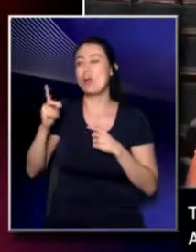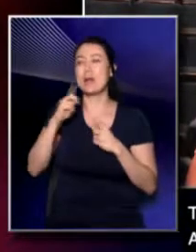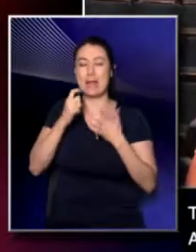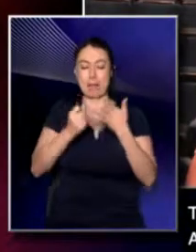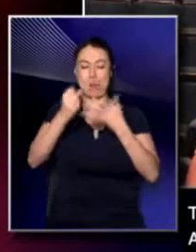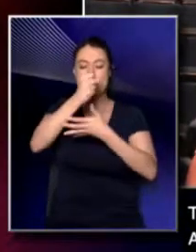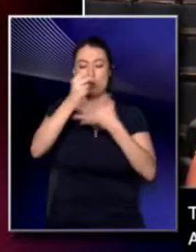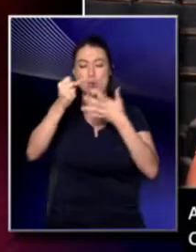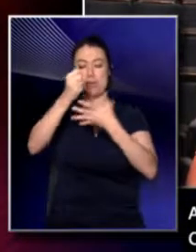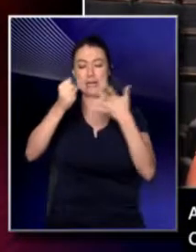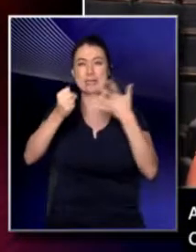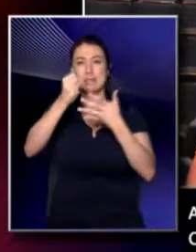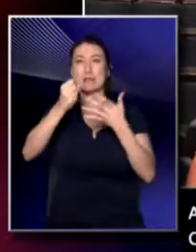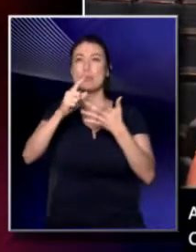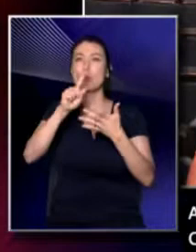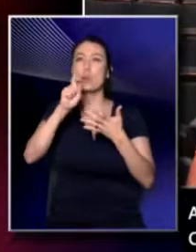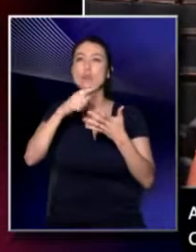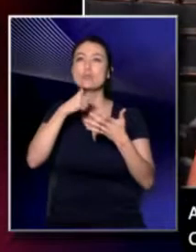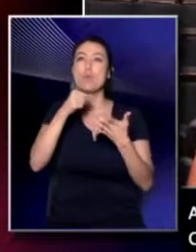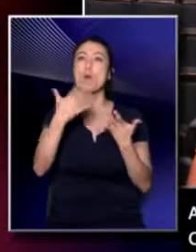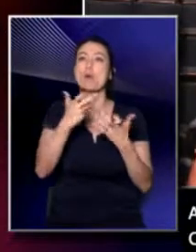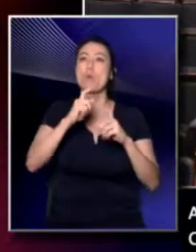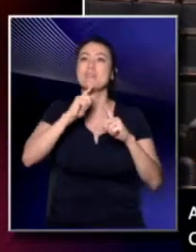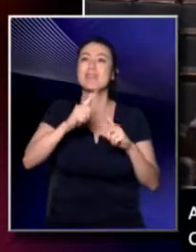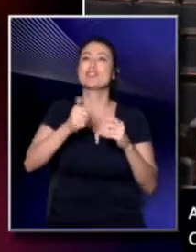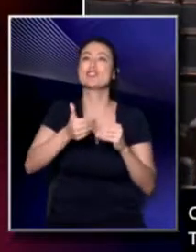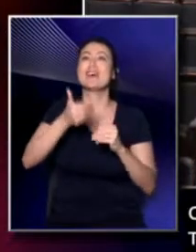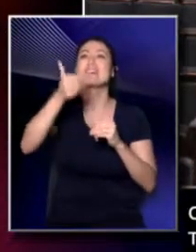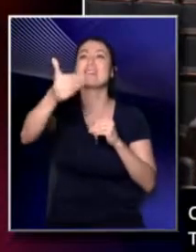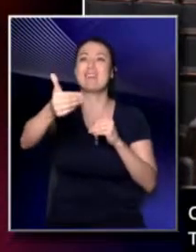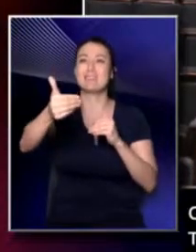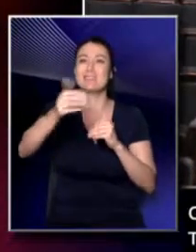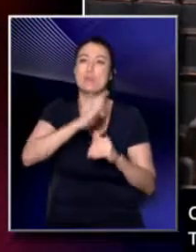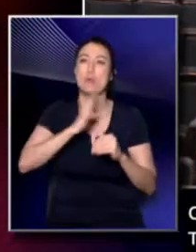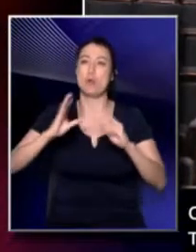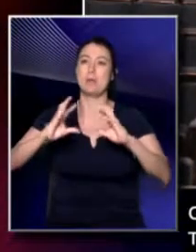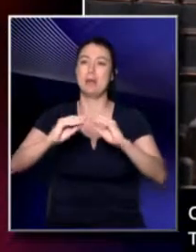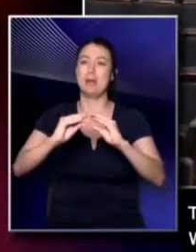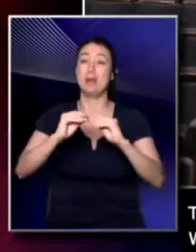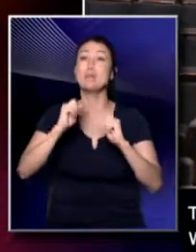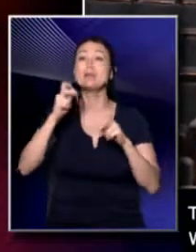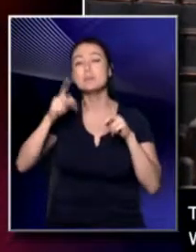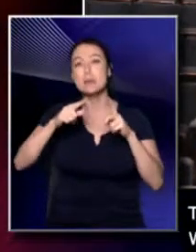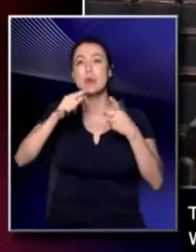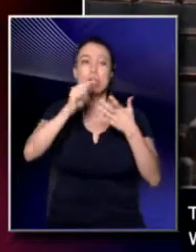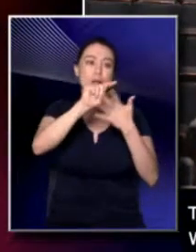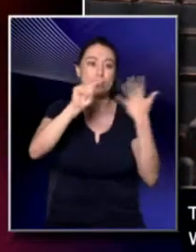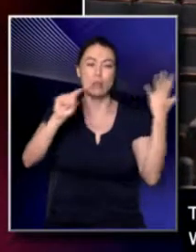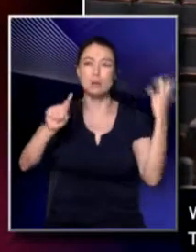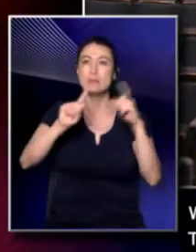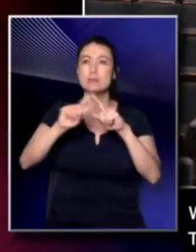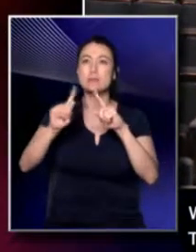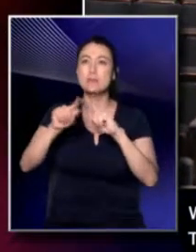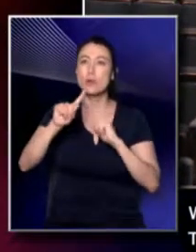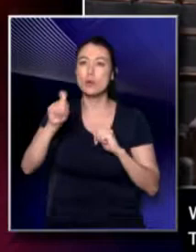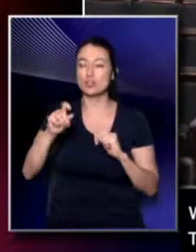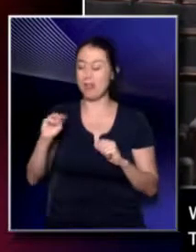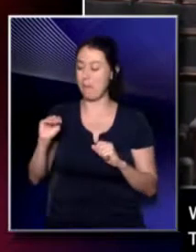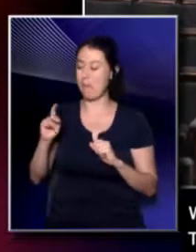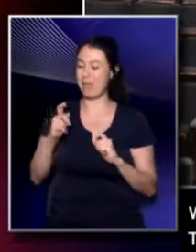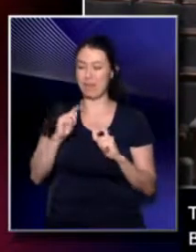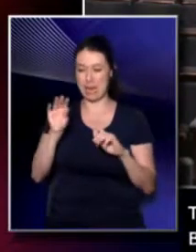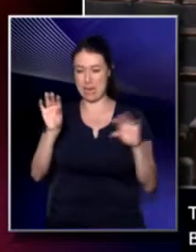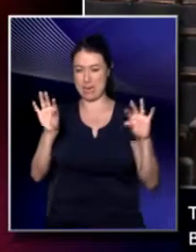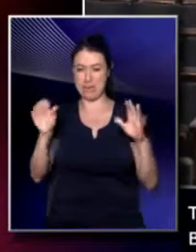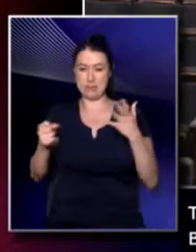he would like to get answered at the next session, because, you know, people have all these different questions and Mike can kind of